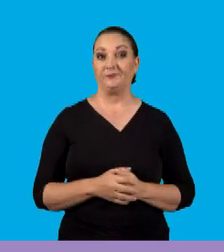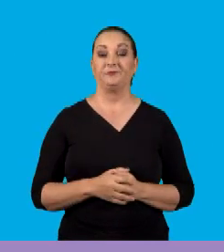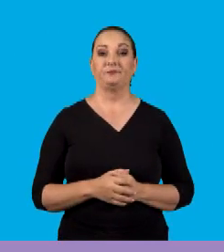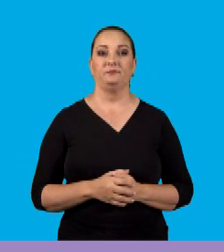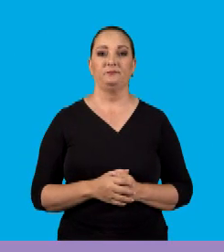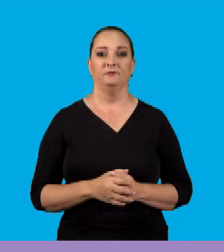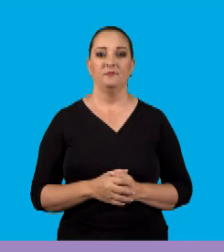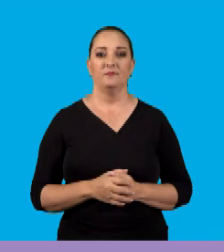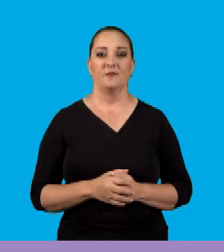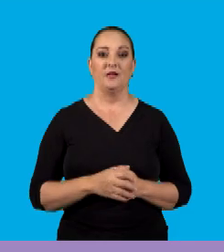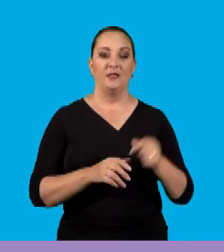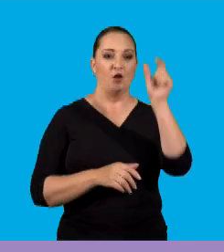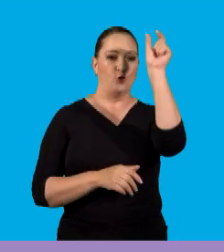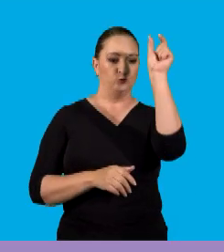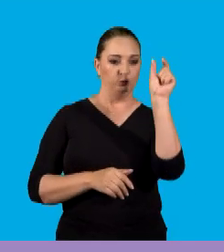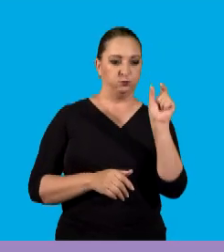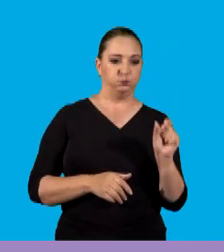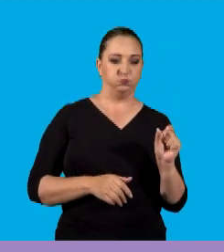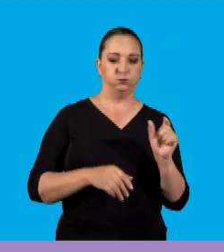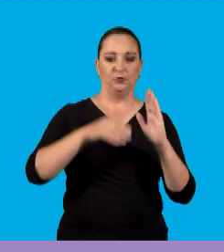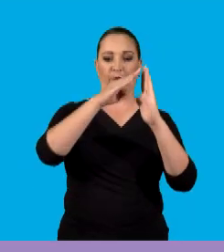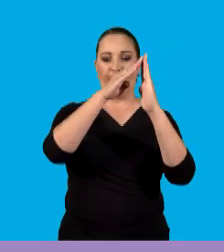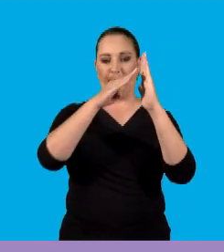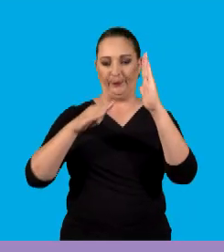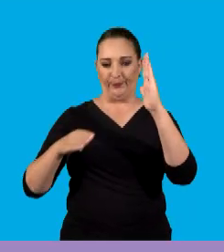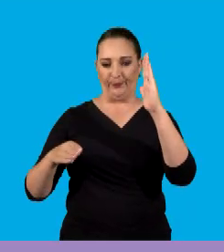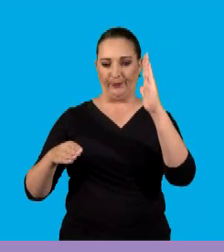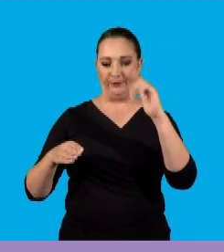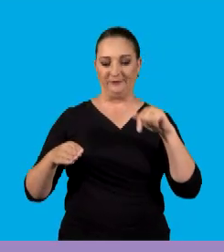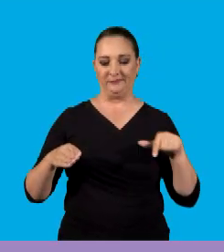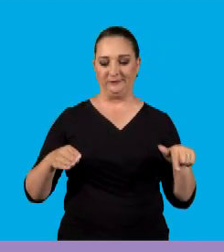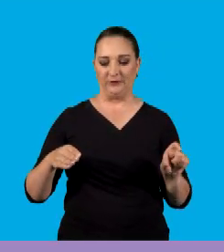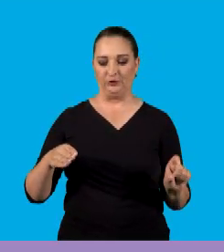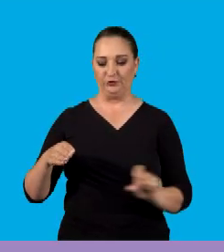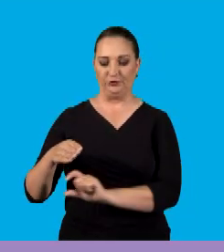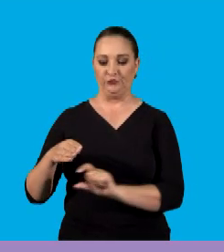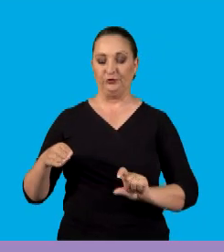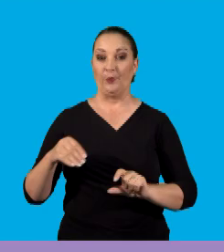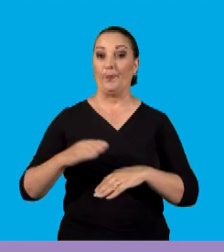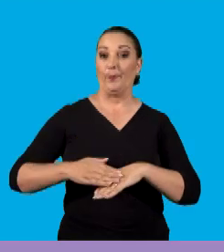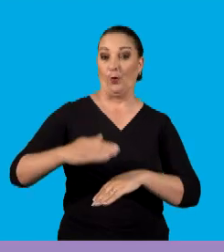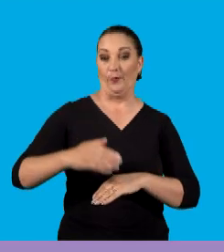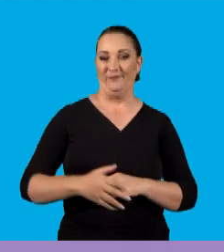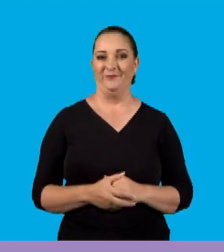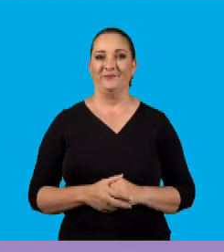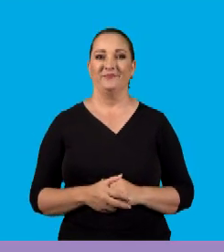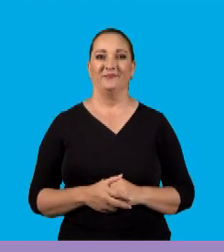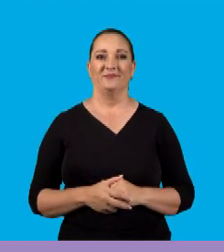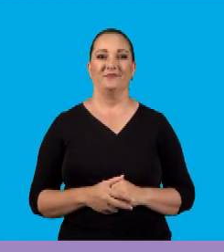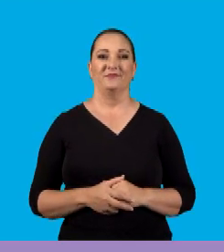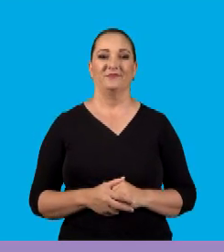graph where the vertical values are decreasing as the horizontal values are